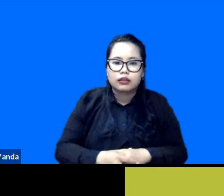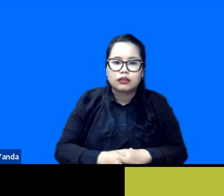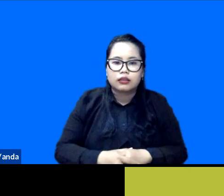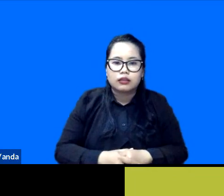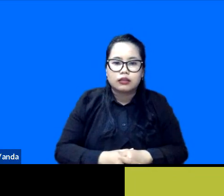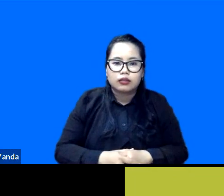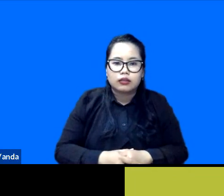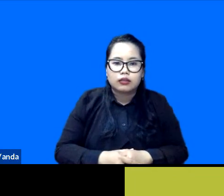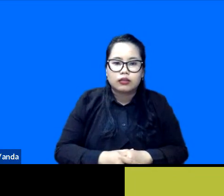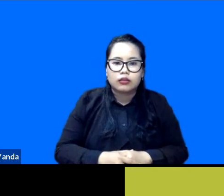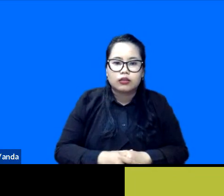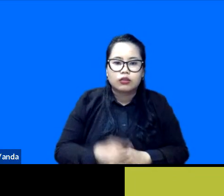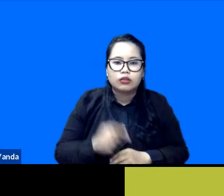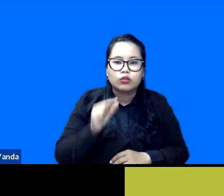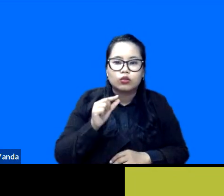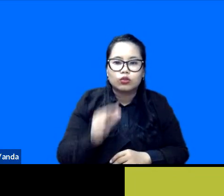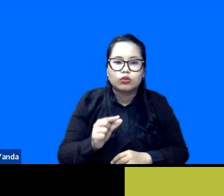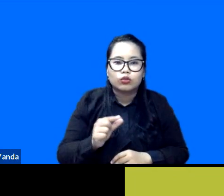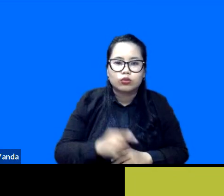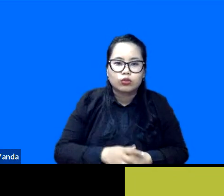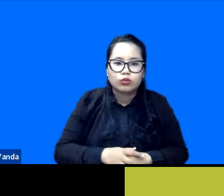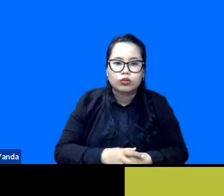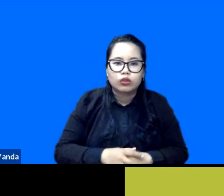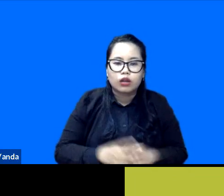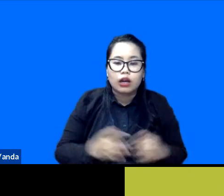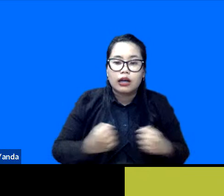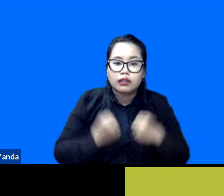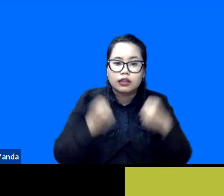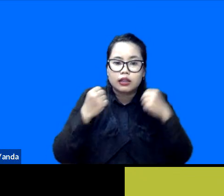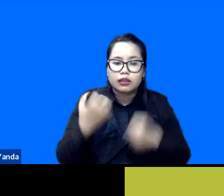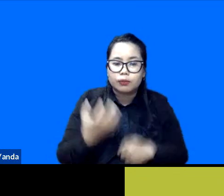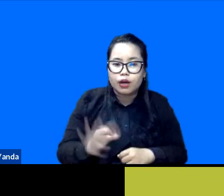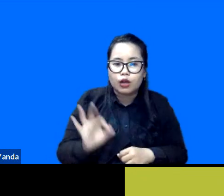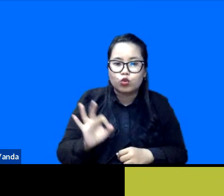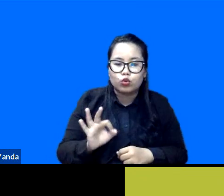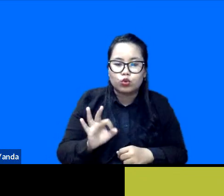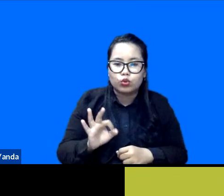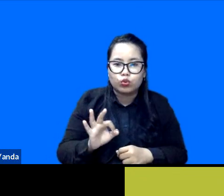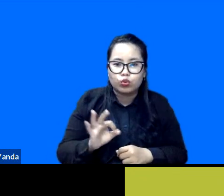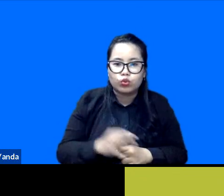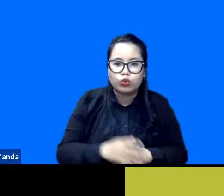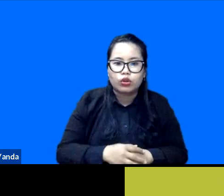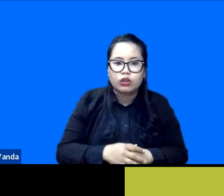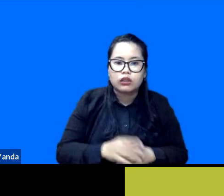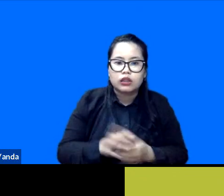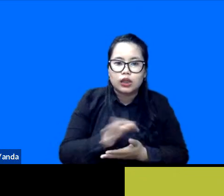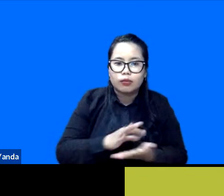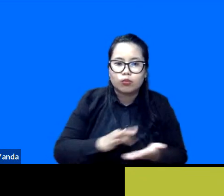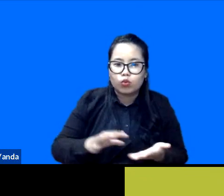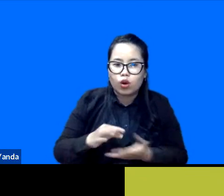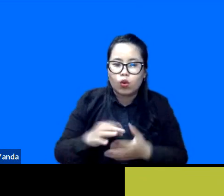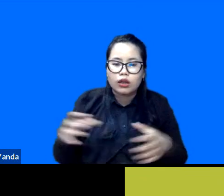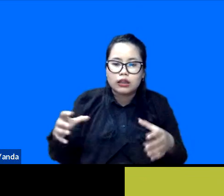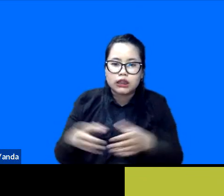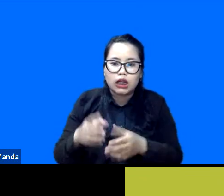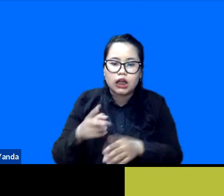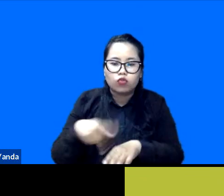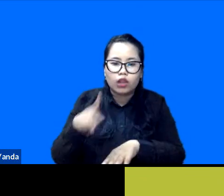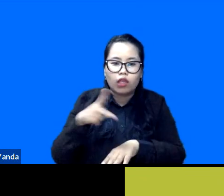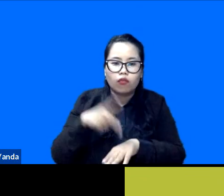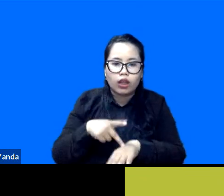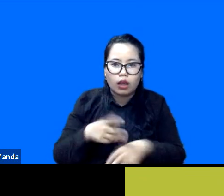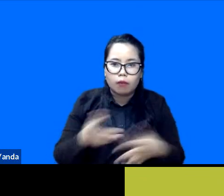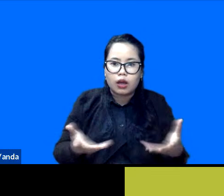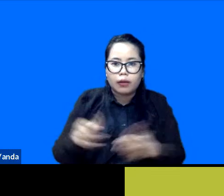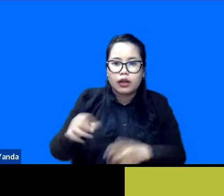small islands in Philippines. So I think it is a common situation in ASEAN, in our region, where the outer